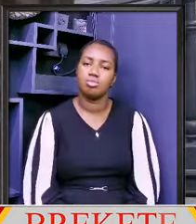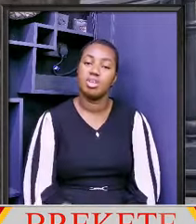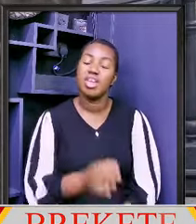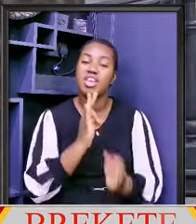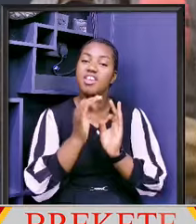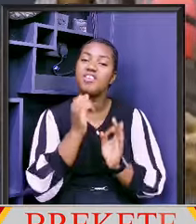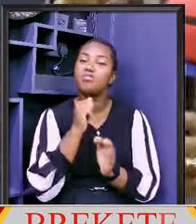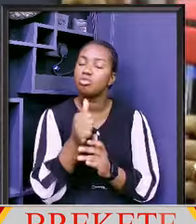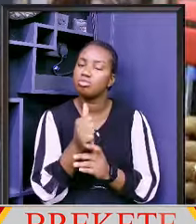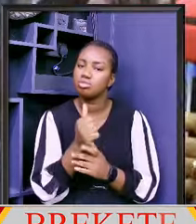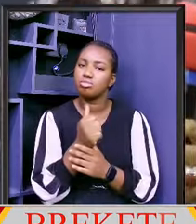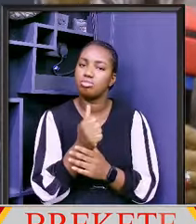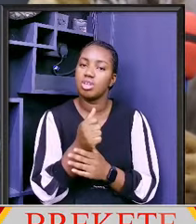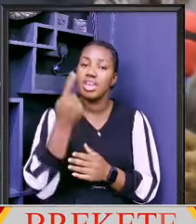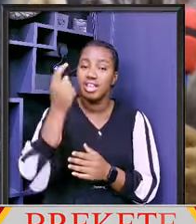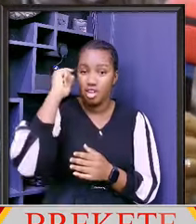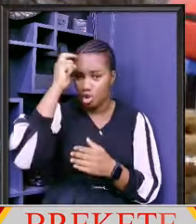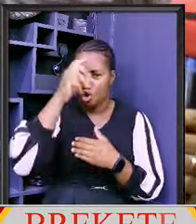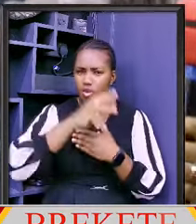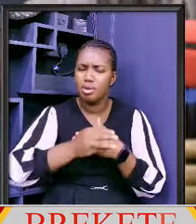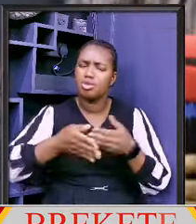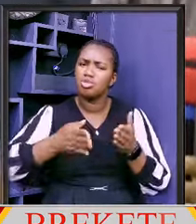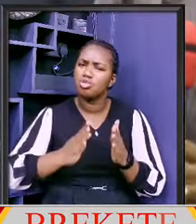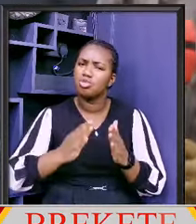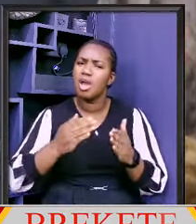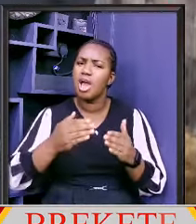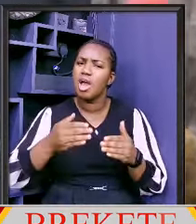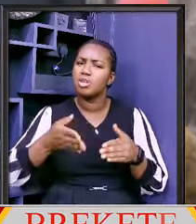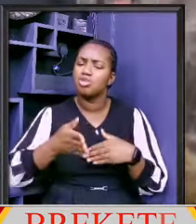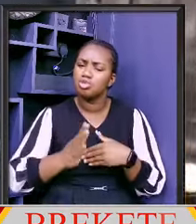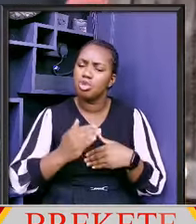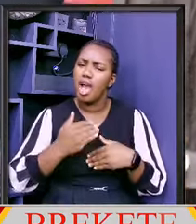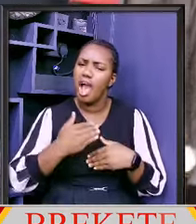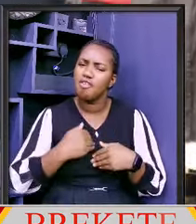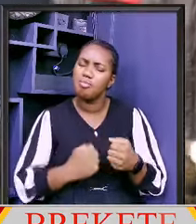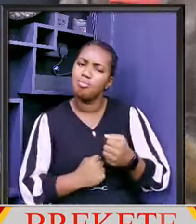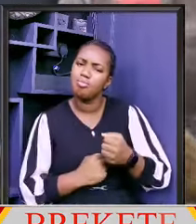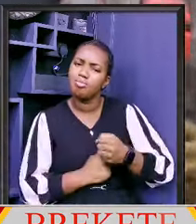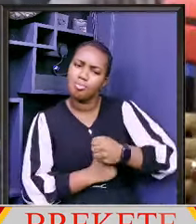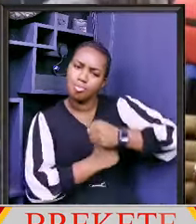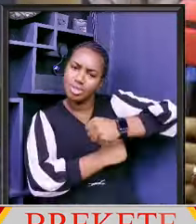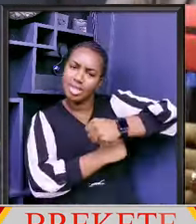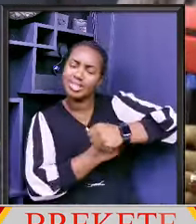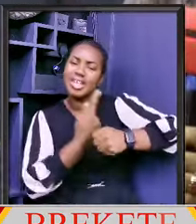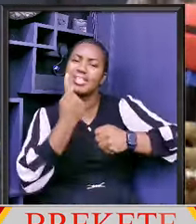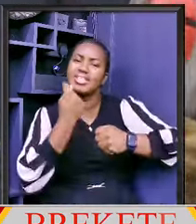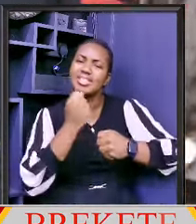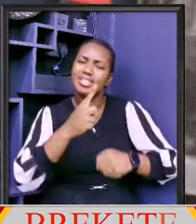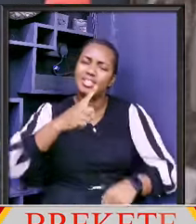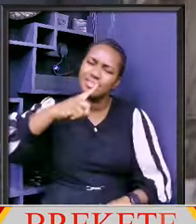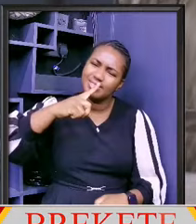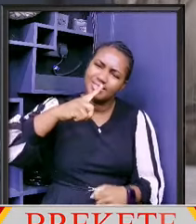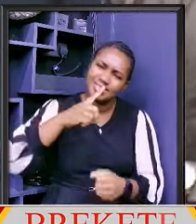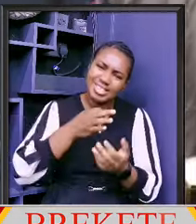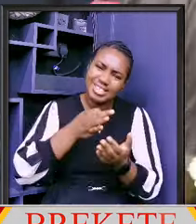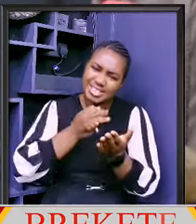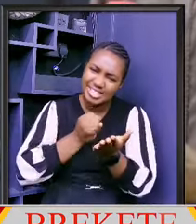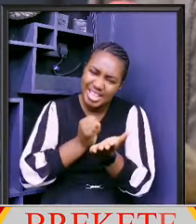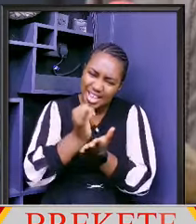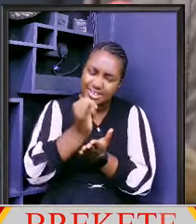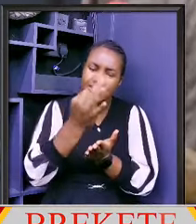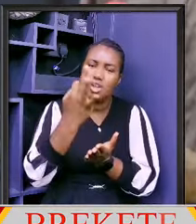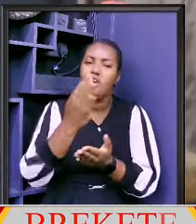If not, the government should have protected the integrity of everything that is genuine. Yes,